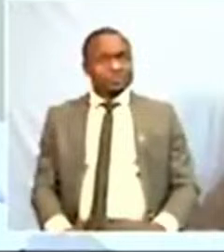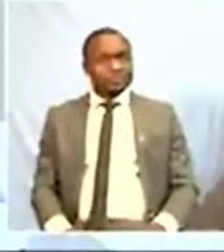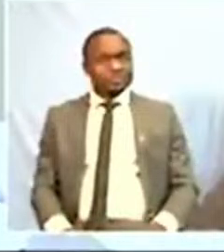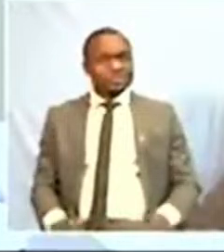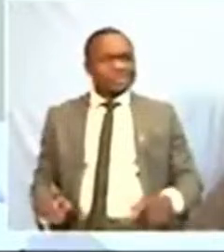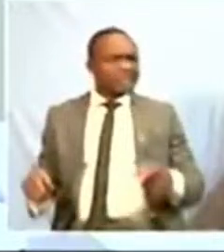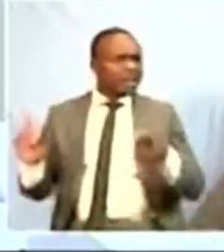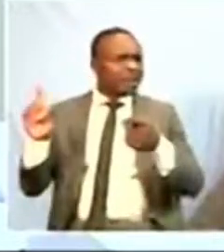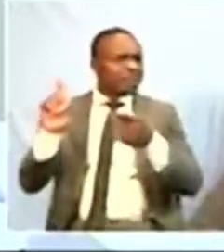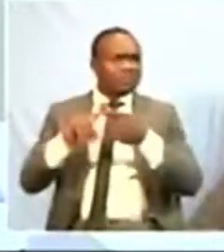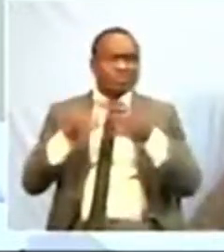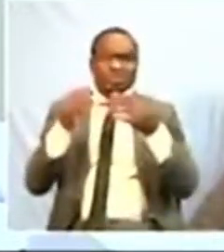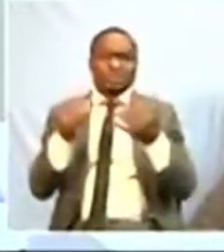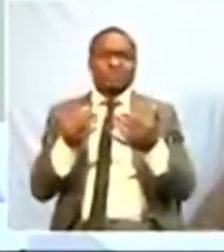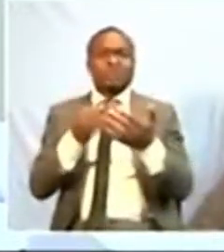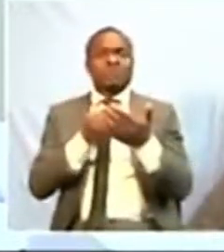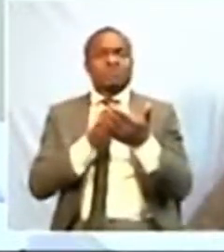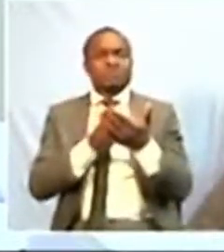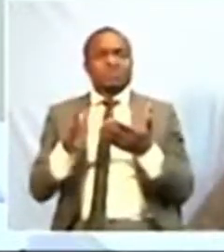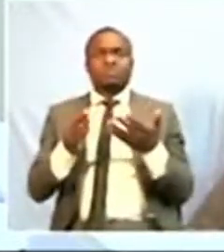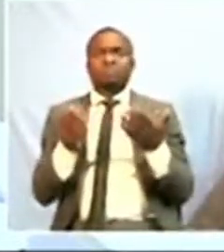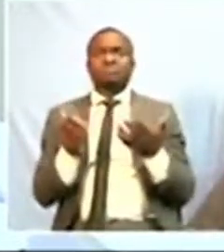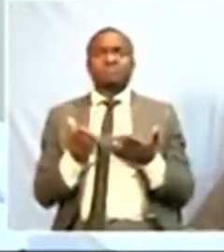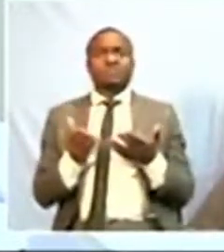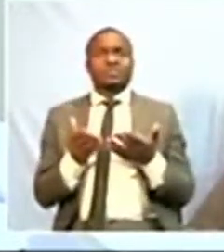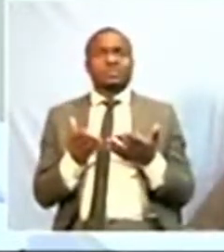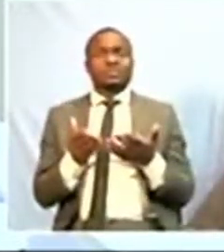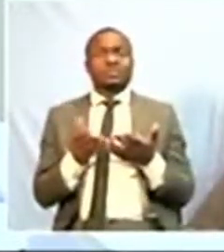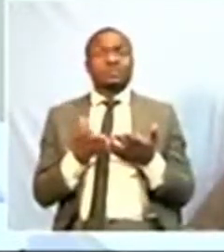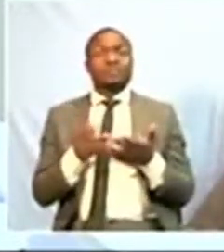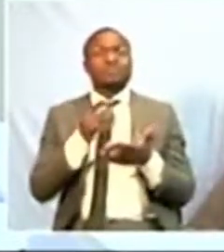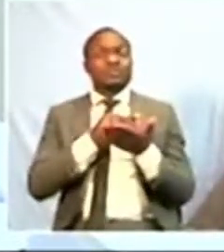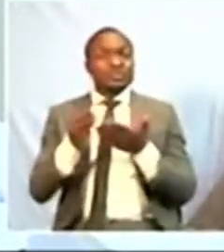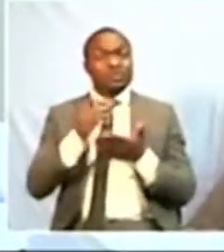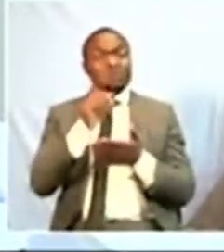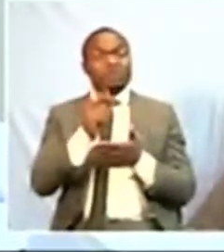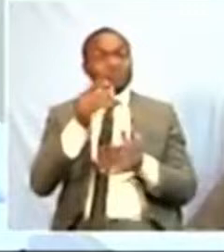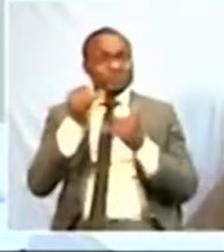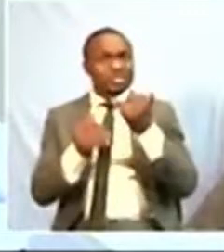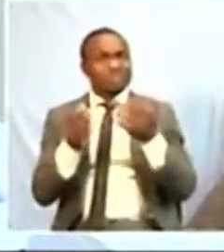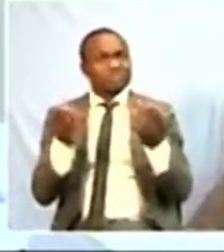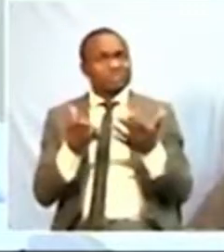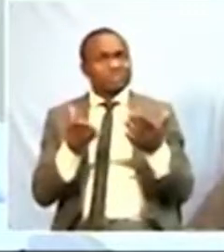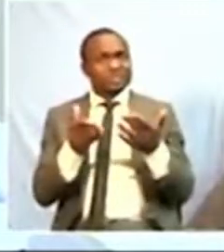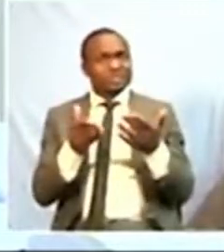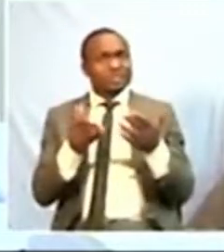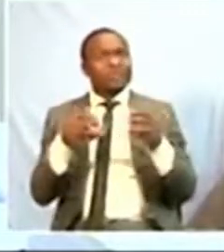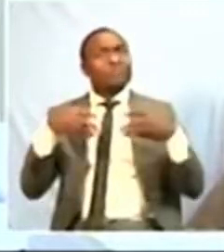up to now is not complete. Marketeers have to challenge that one.